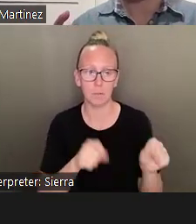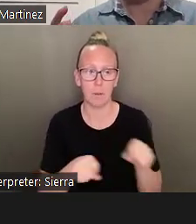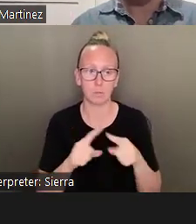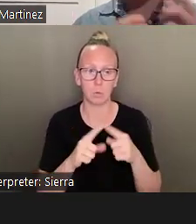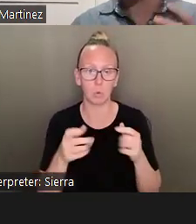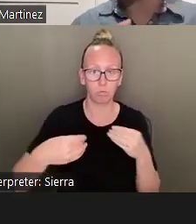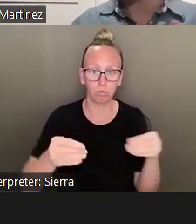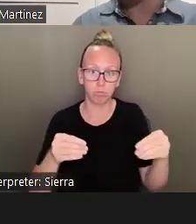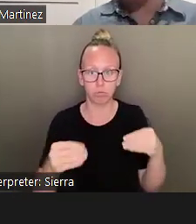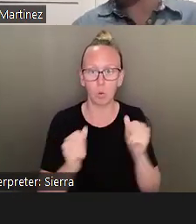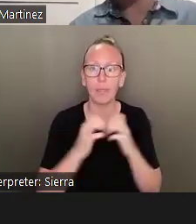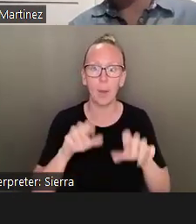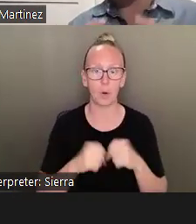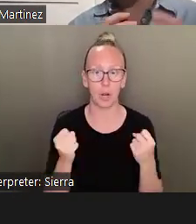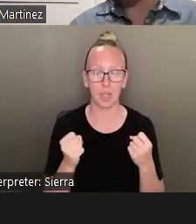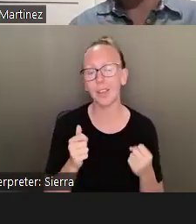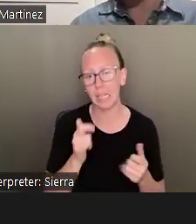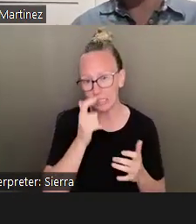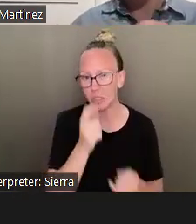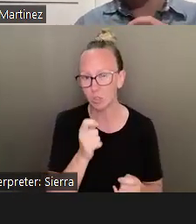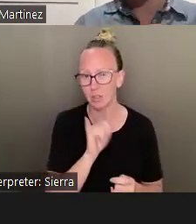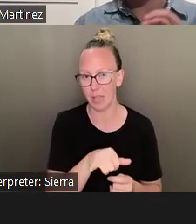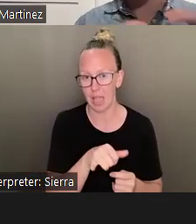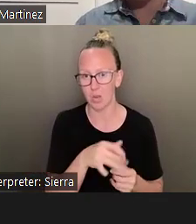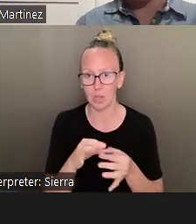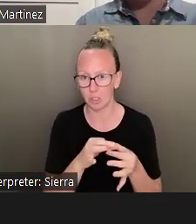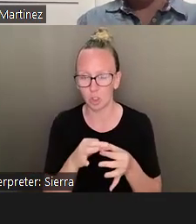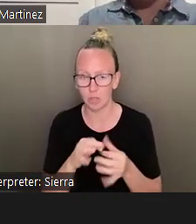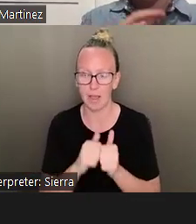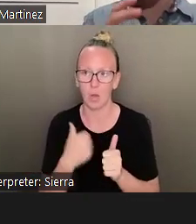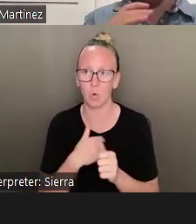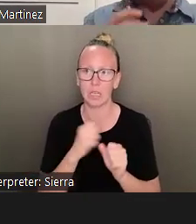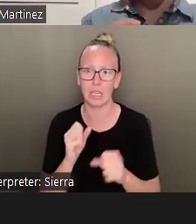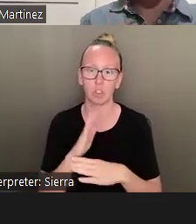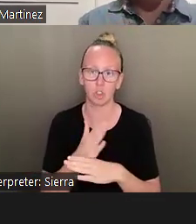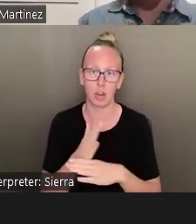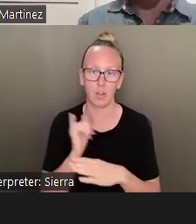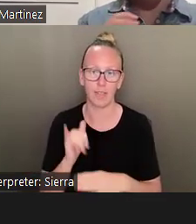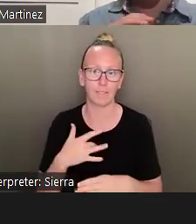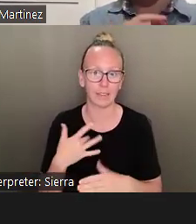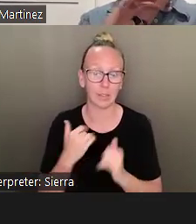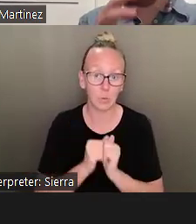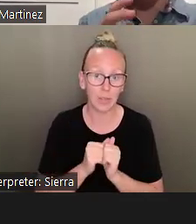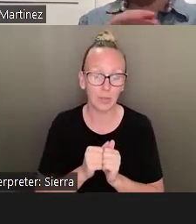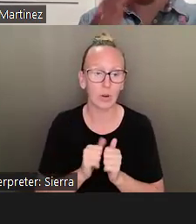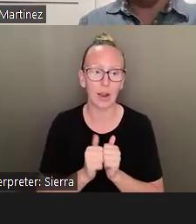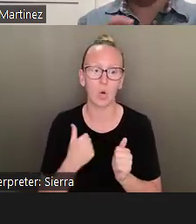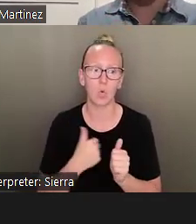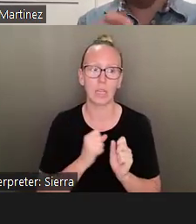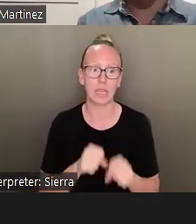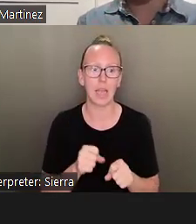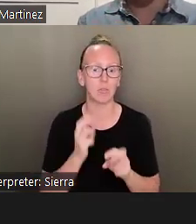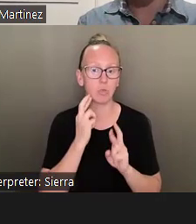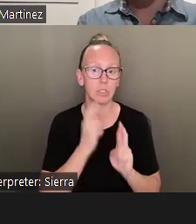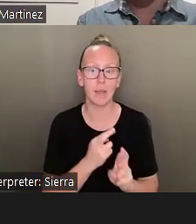it. And I was very interested in that dynamic. Like, how can we share this feeling together? How can we respect the integrity of